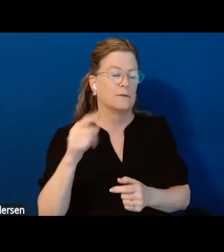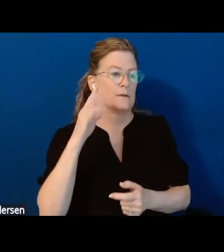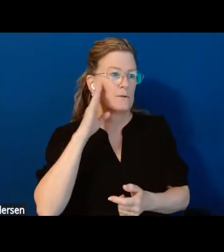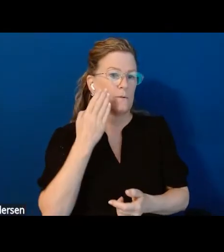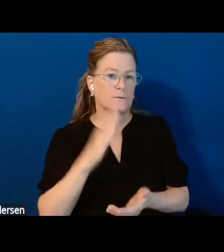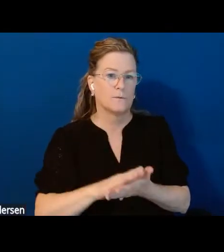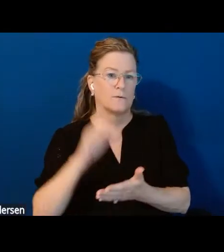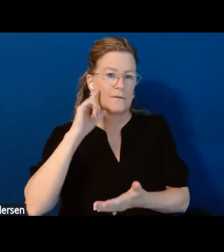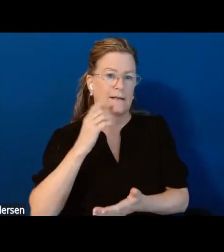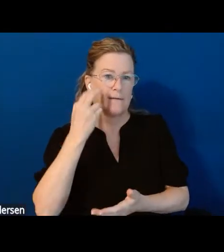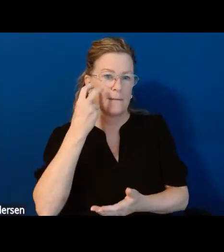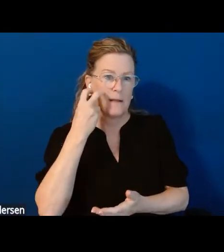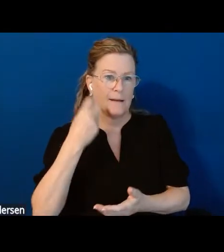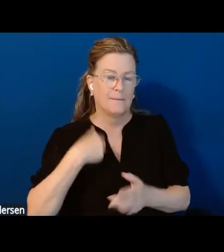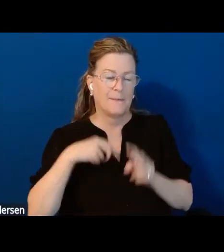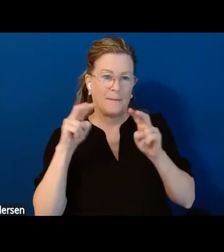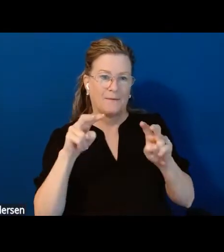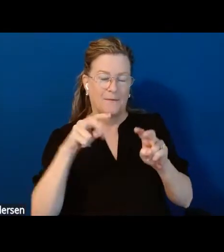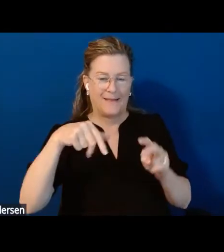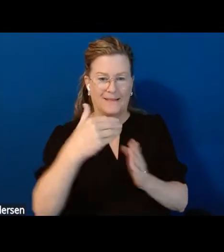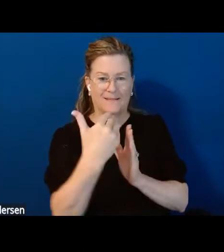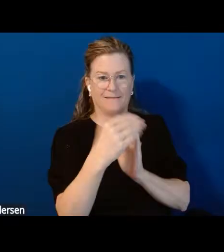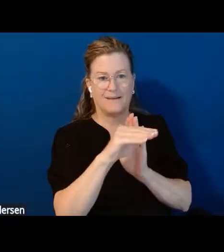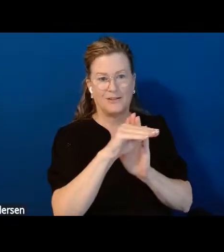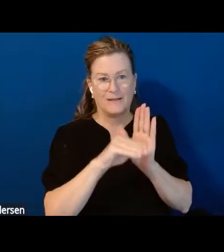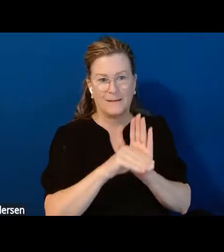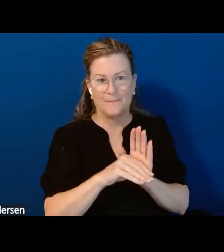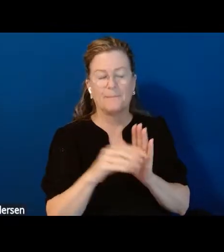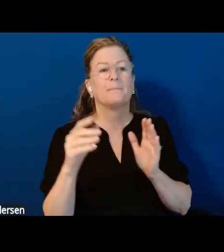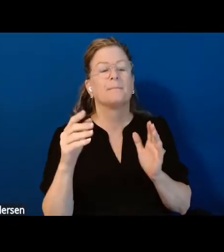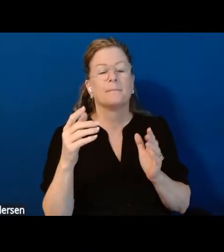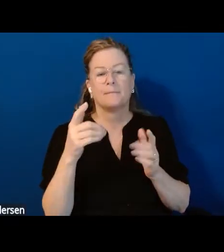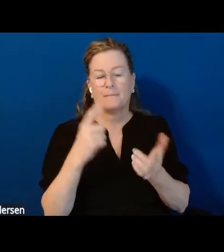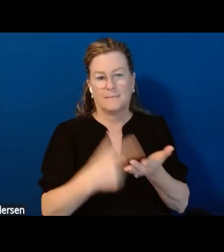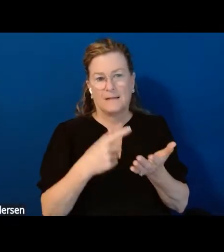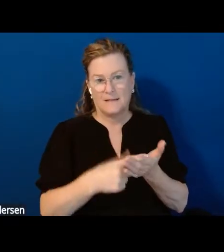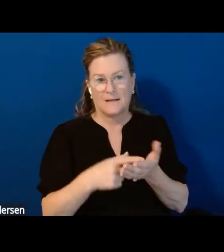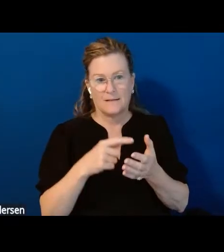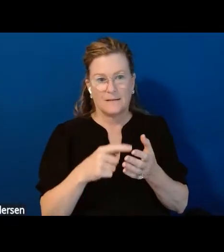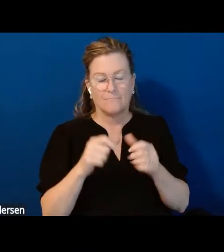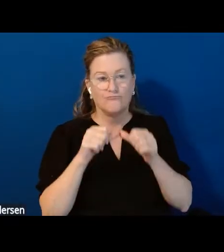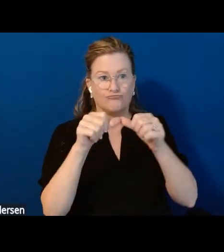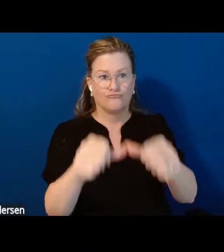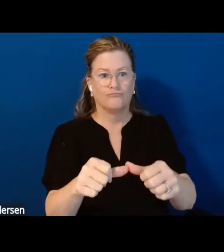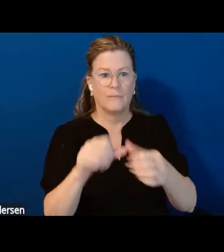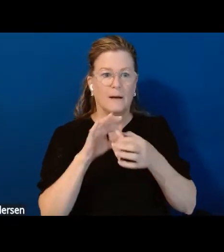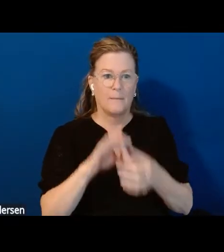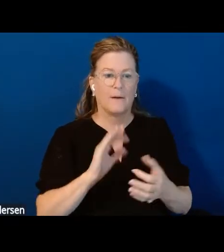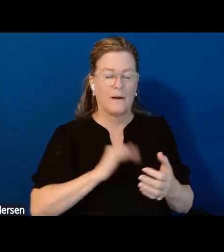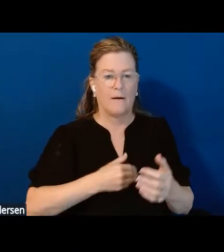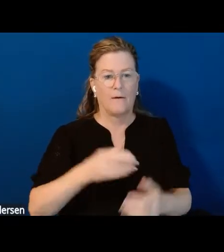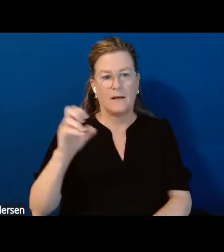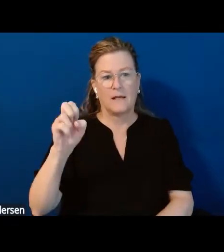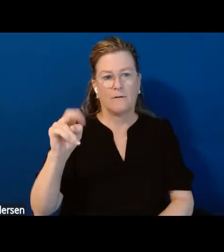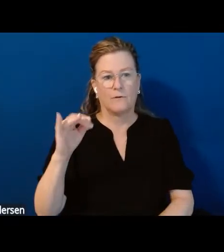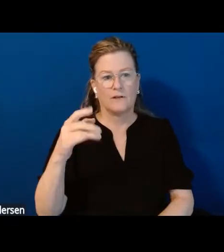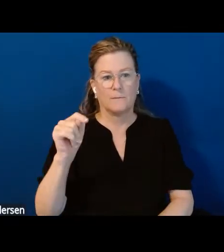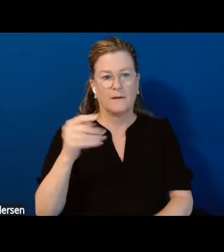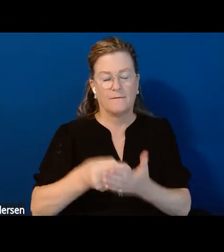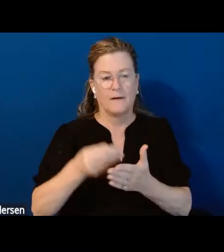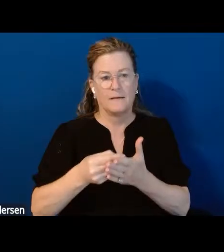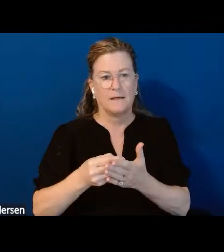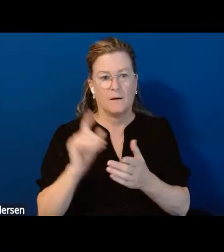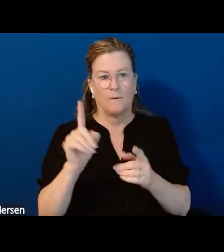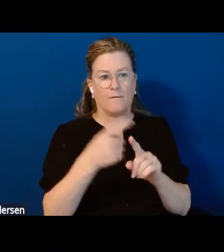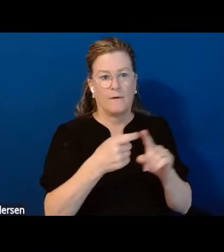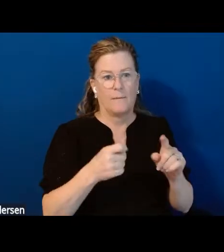agenda item I'm looking forward to as well. Been ongoing discussion about our enrichment funding source, the